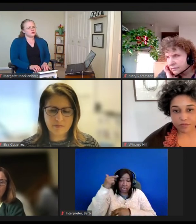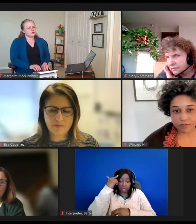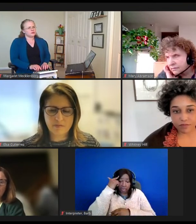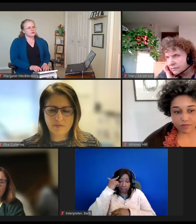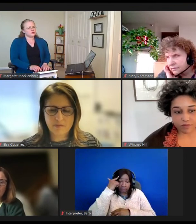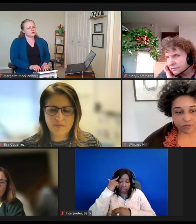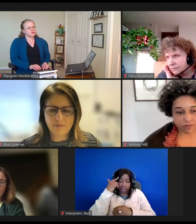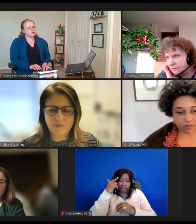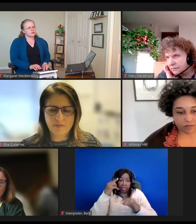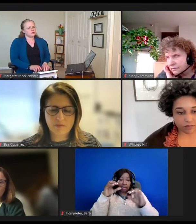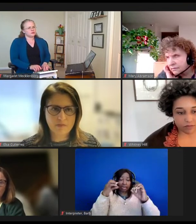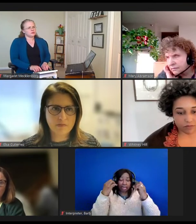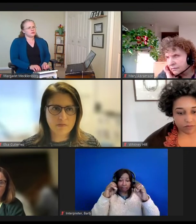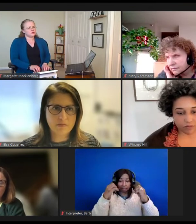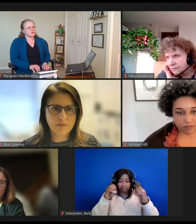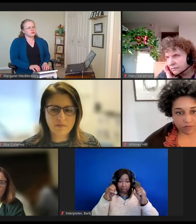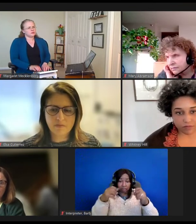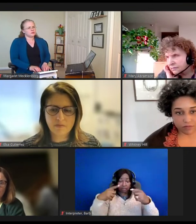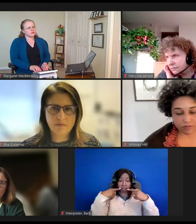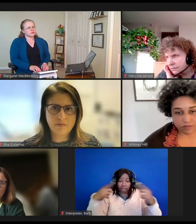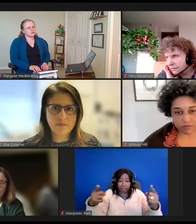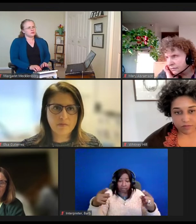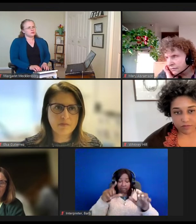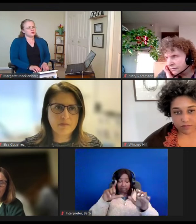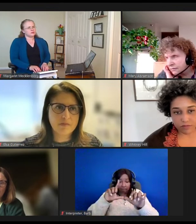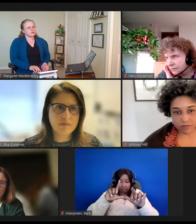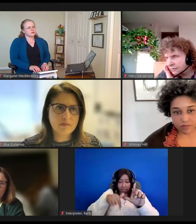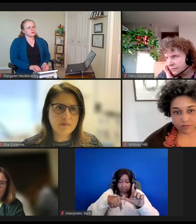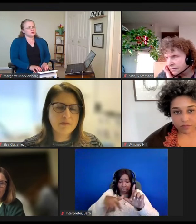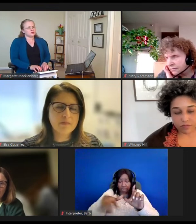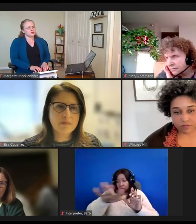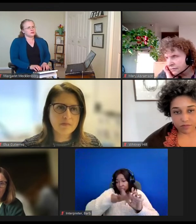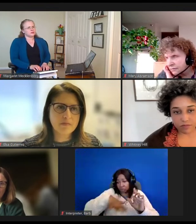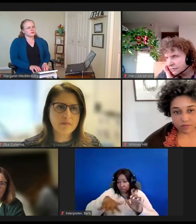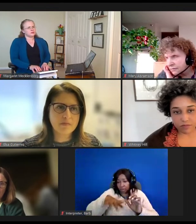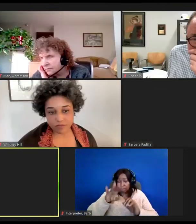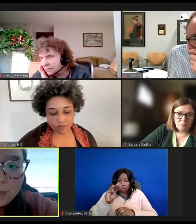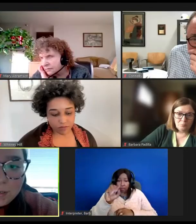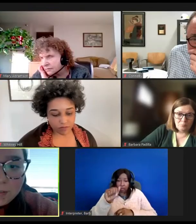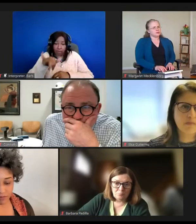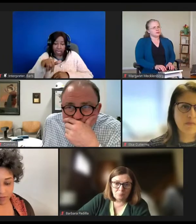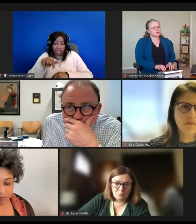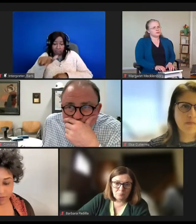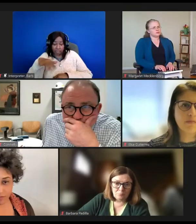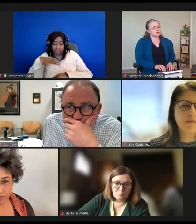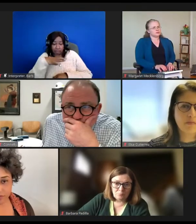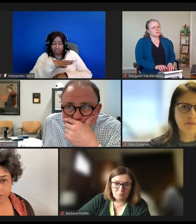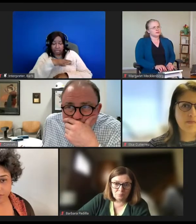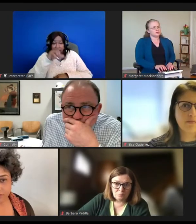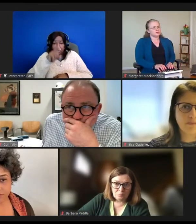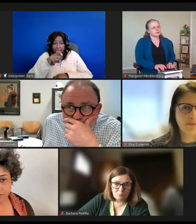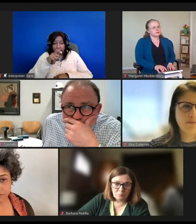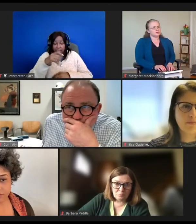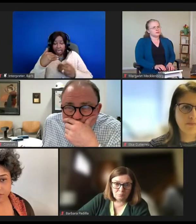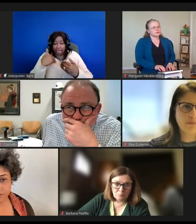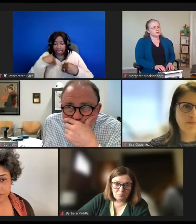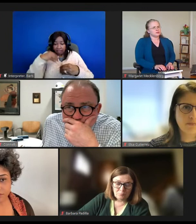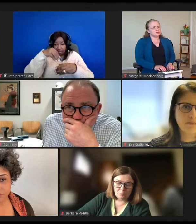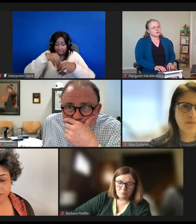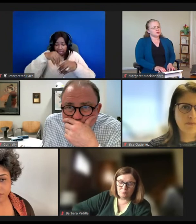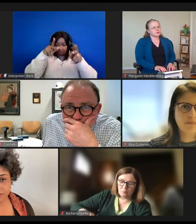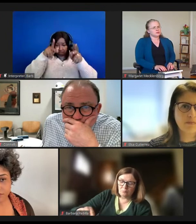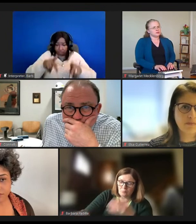proclamation expires around May. So the committee will need to hold in-person meetings and or hybrid